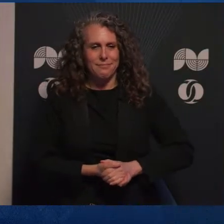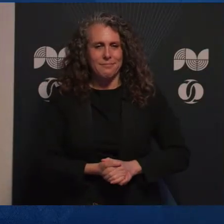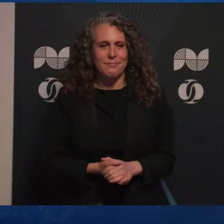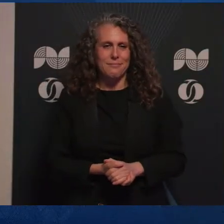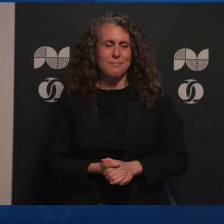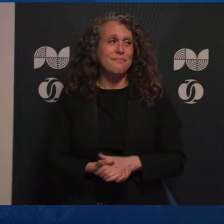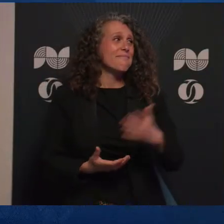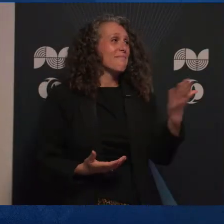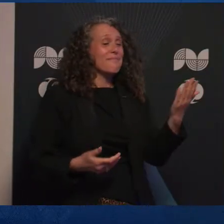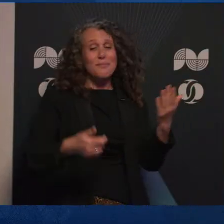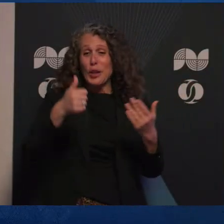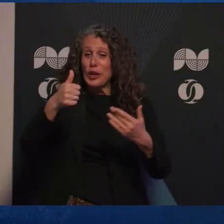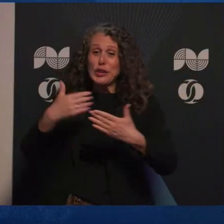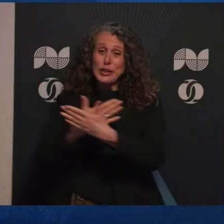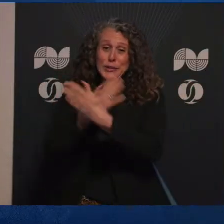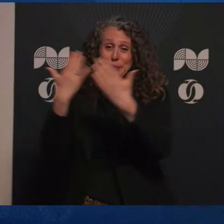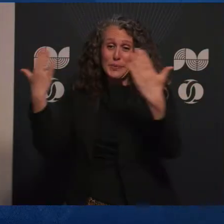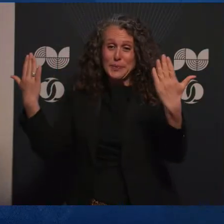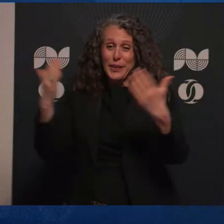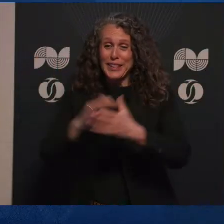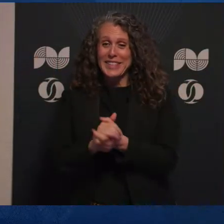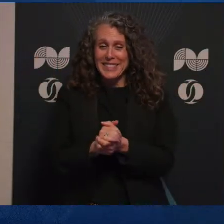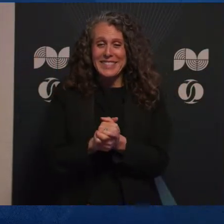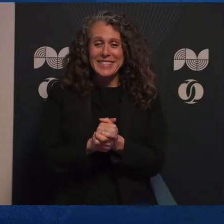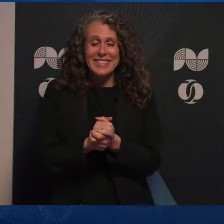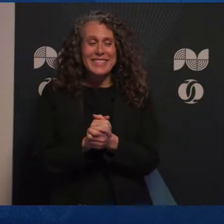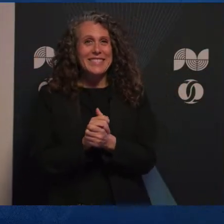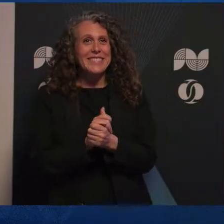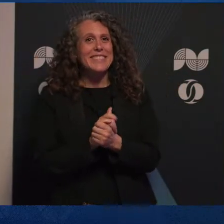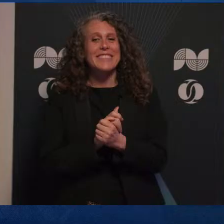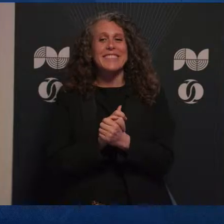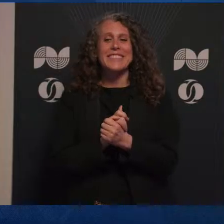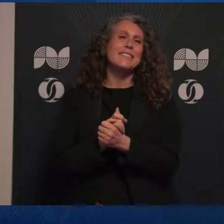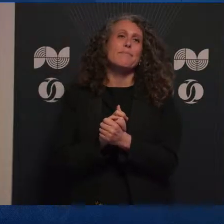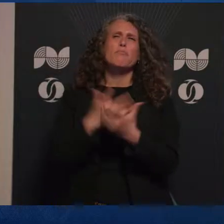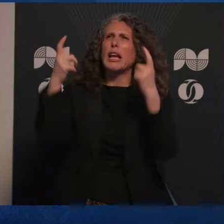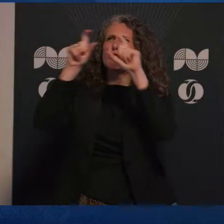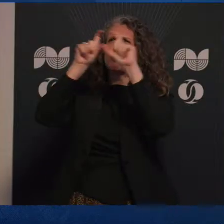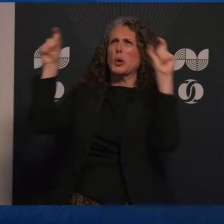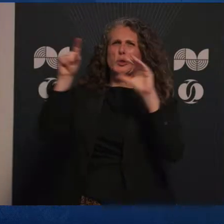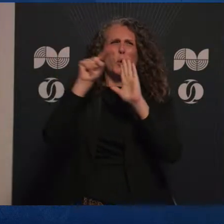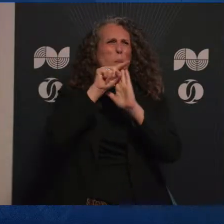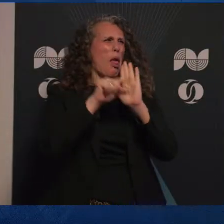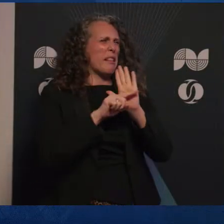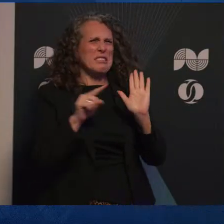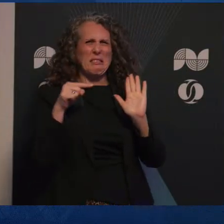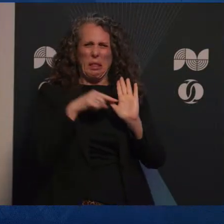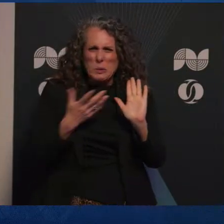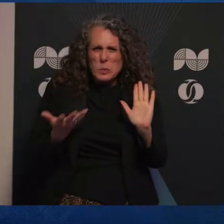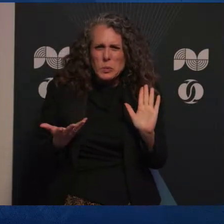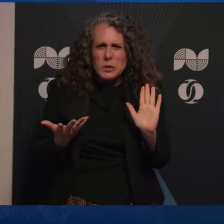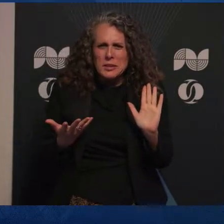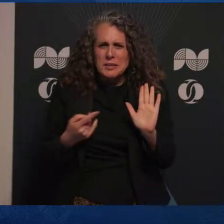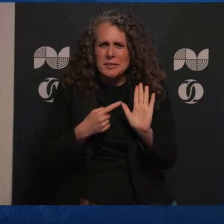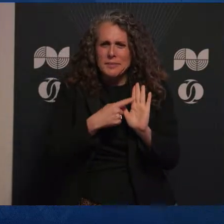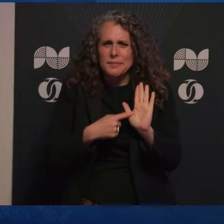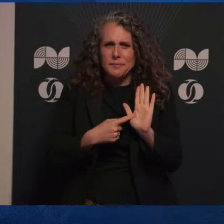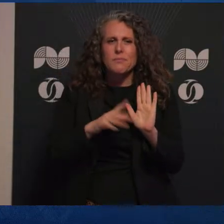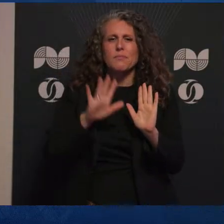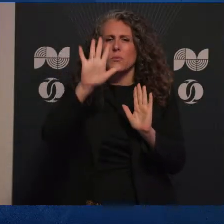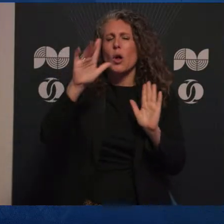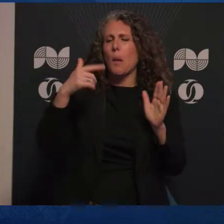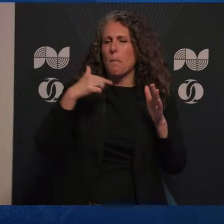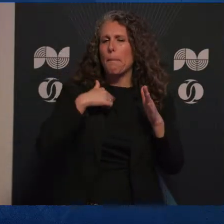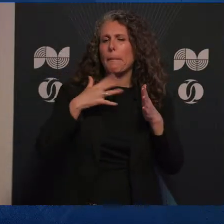Well, good morning. What is industrial policy? I think the easiest way to define